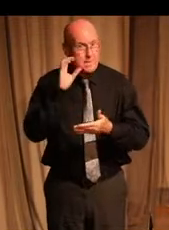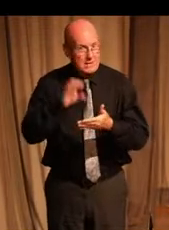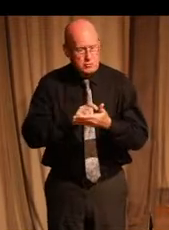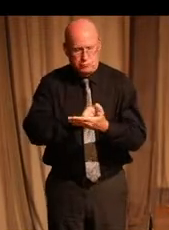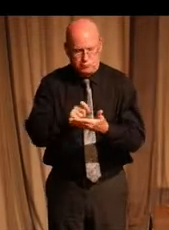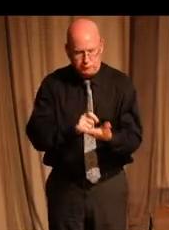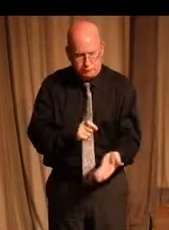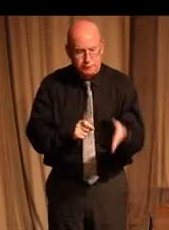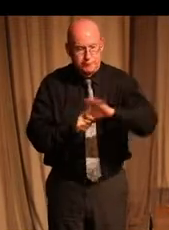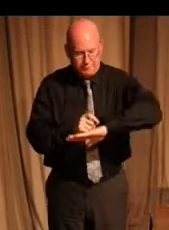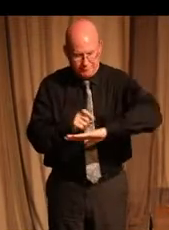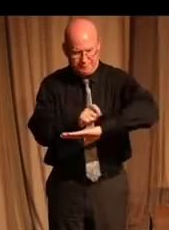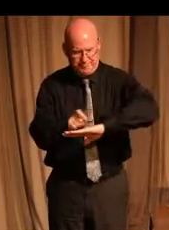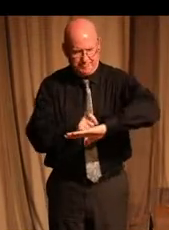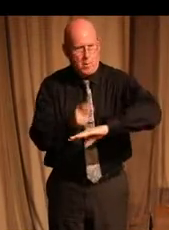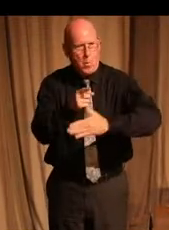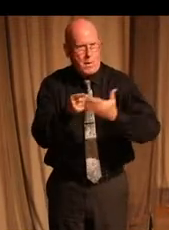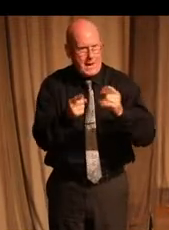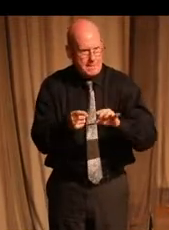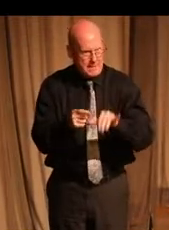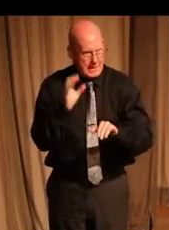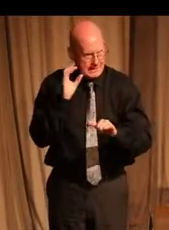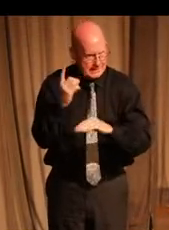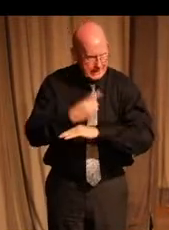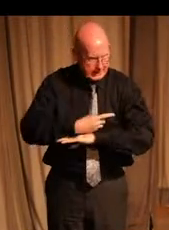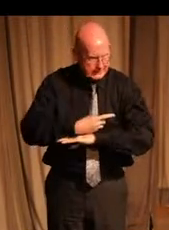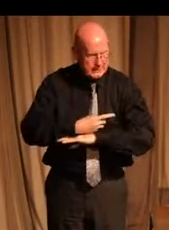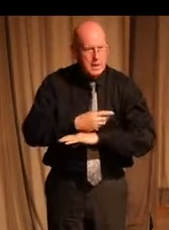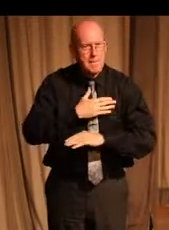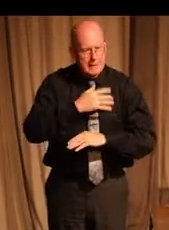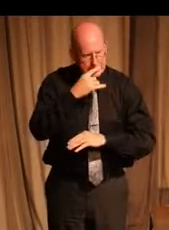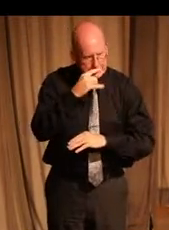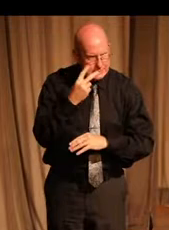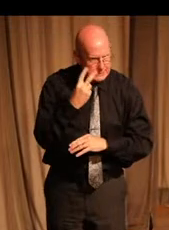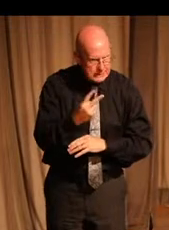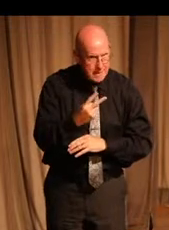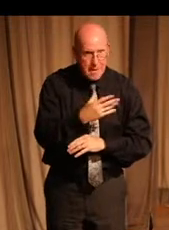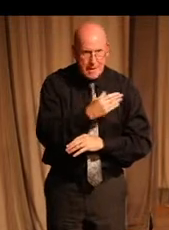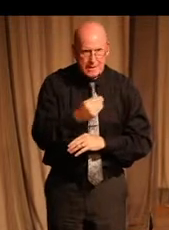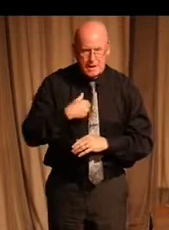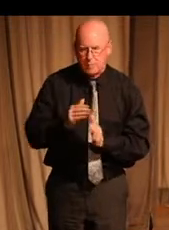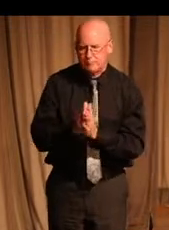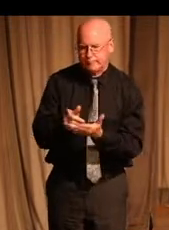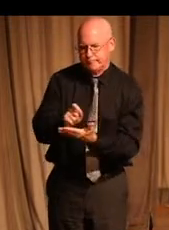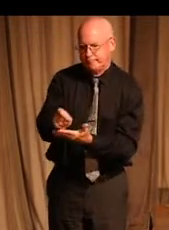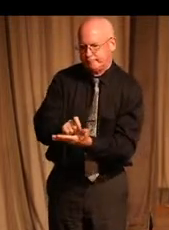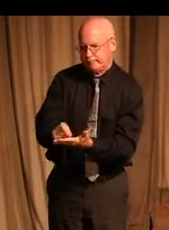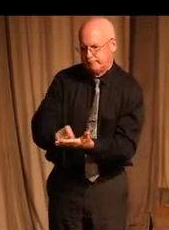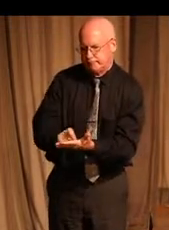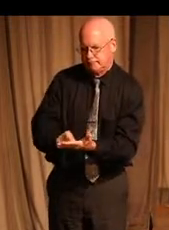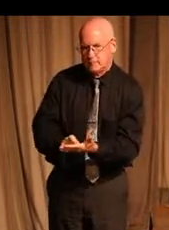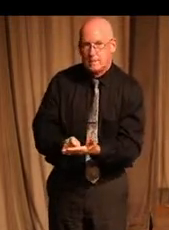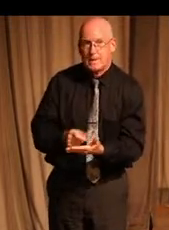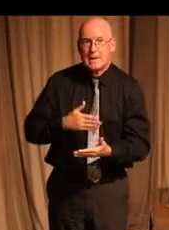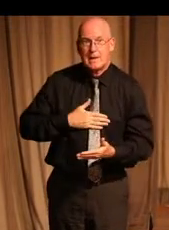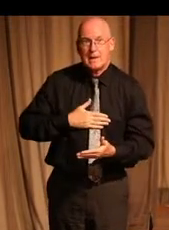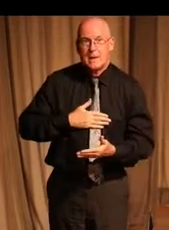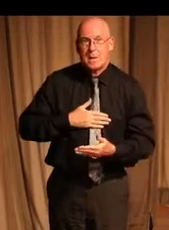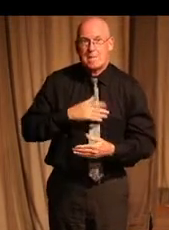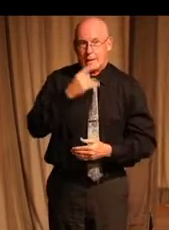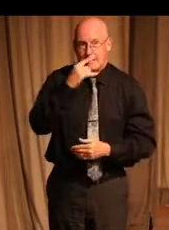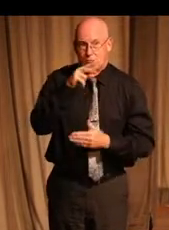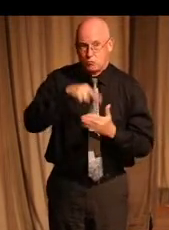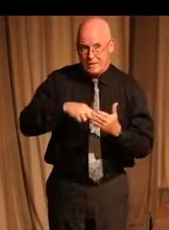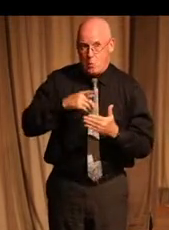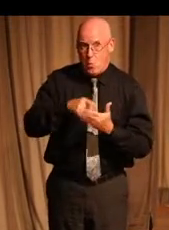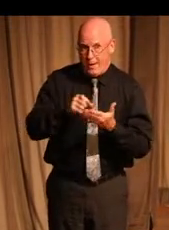We were here on this date, so my kids will see it. And I journal. God bless my children if they read those journals at some point, but